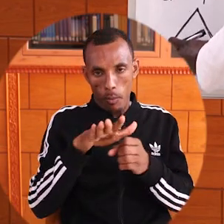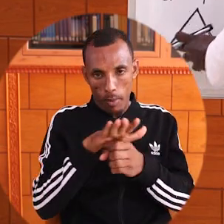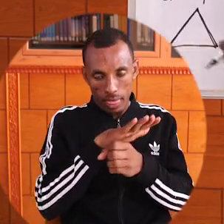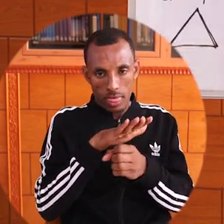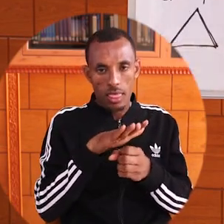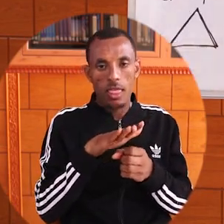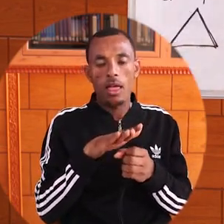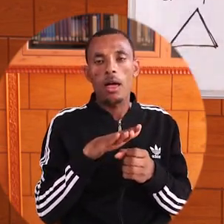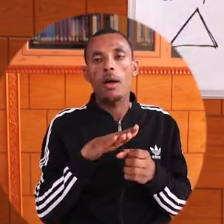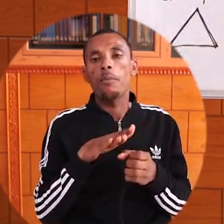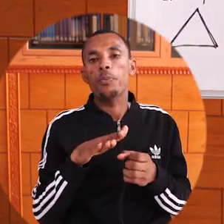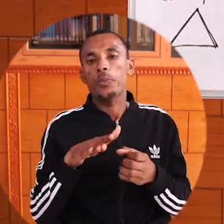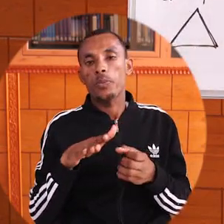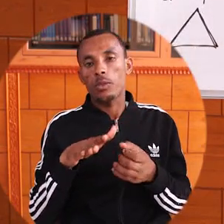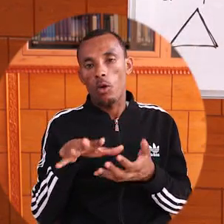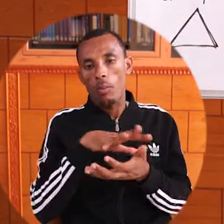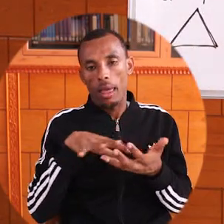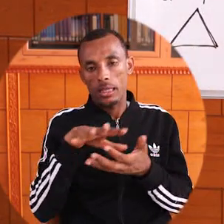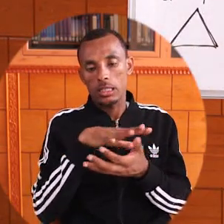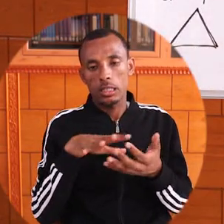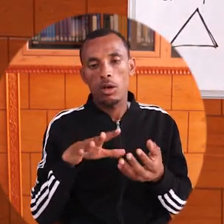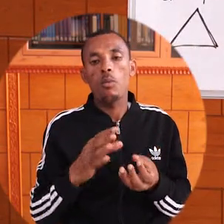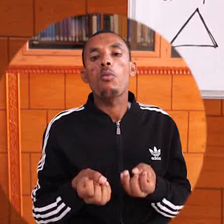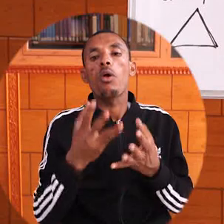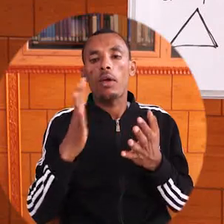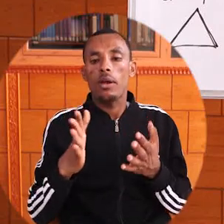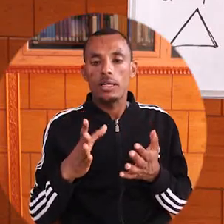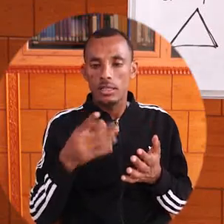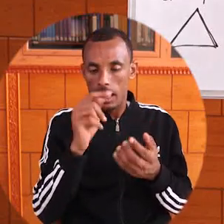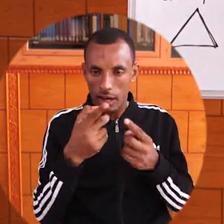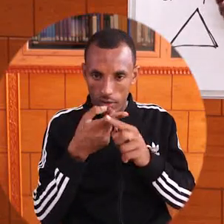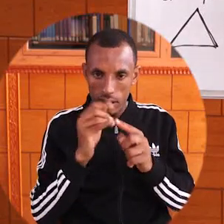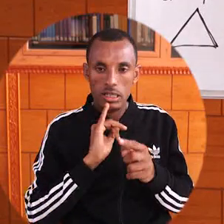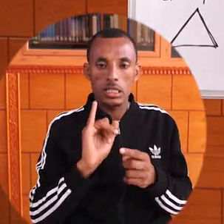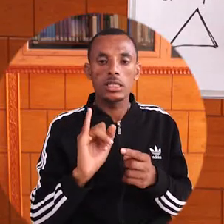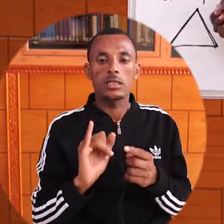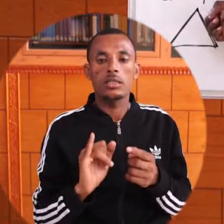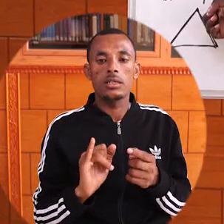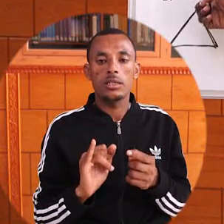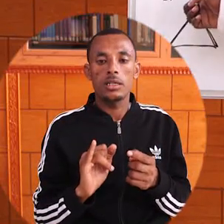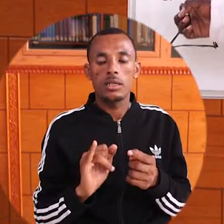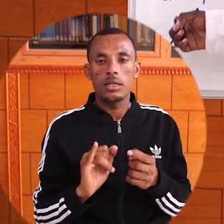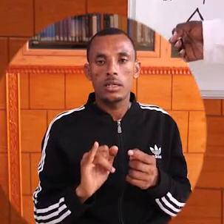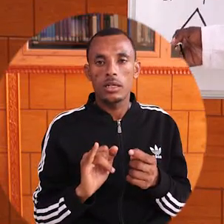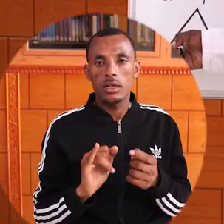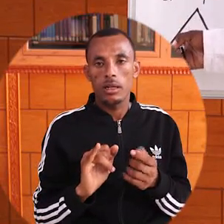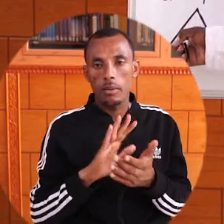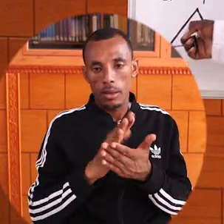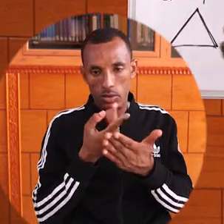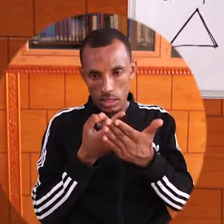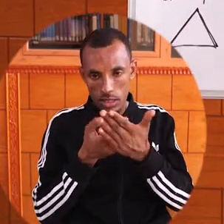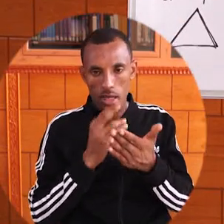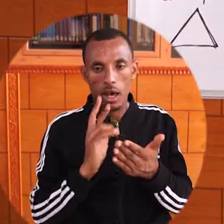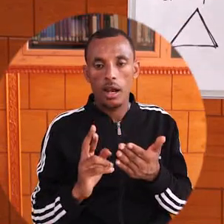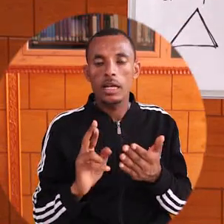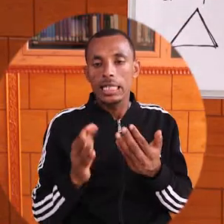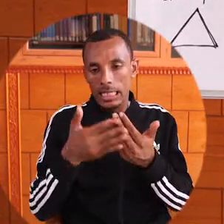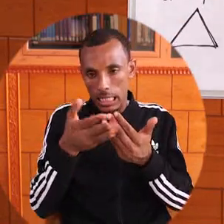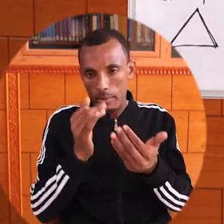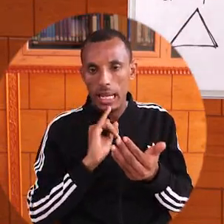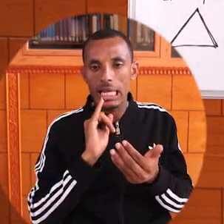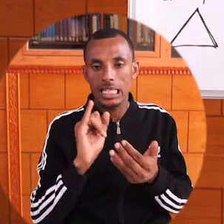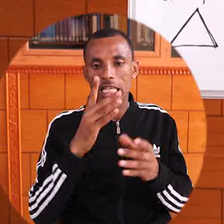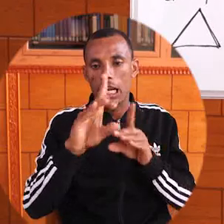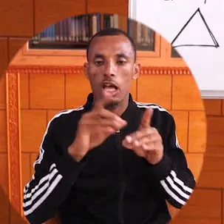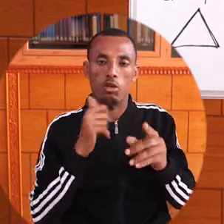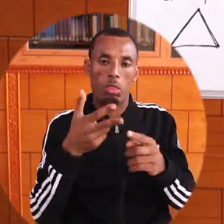is a simple polygon. The differences between them are this simple polygon does